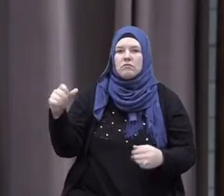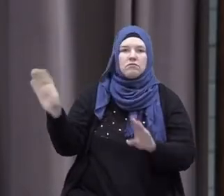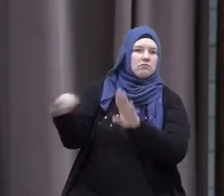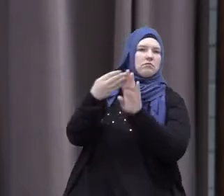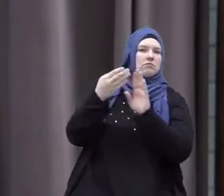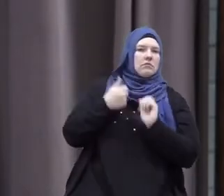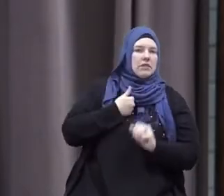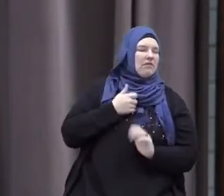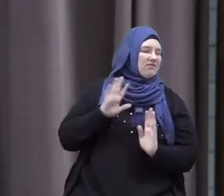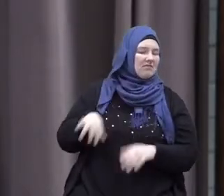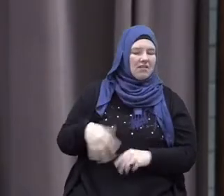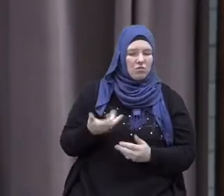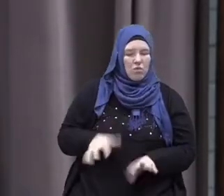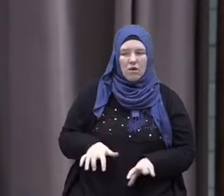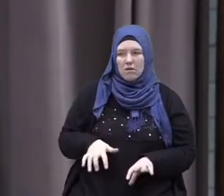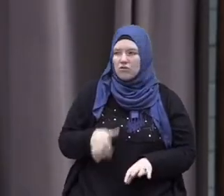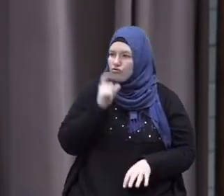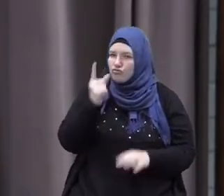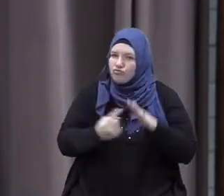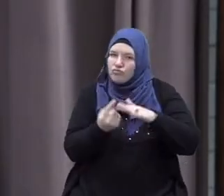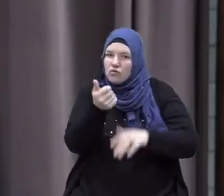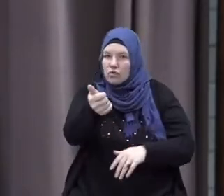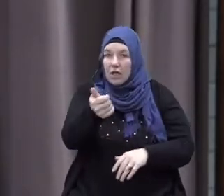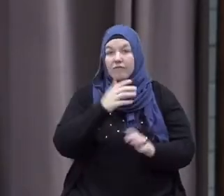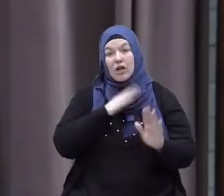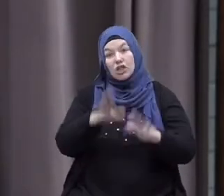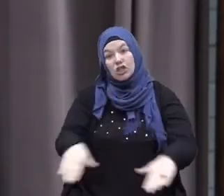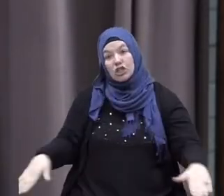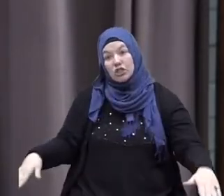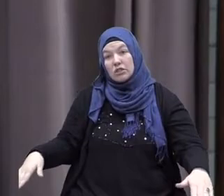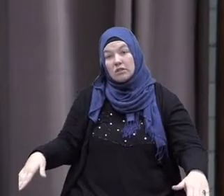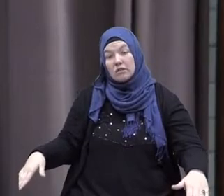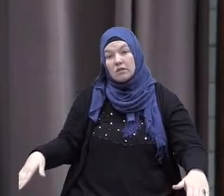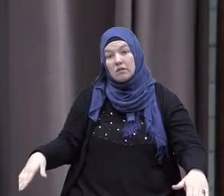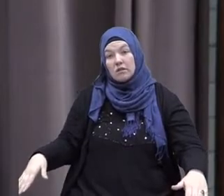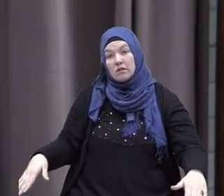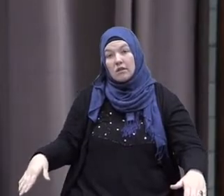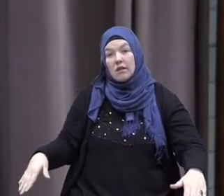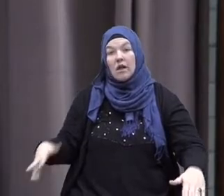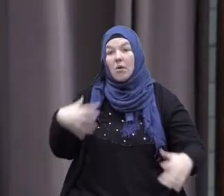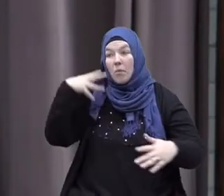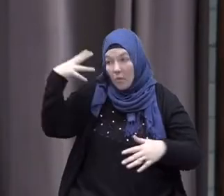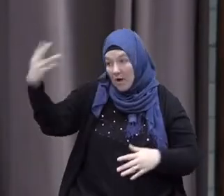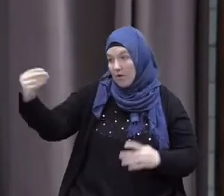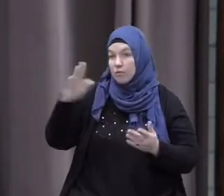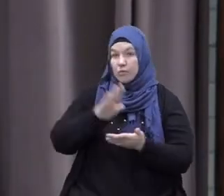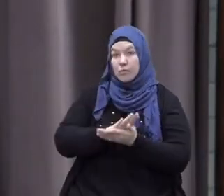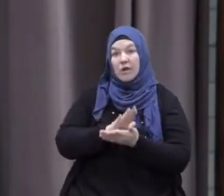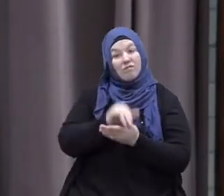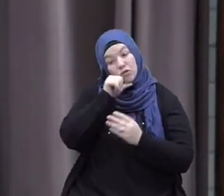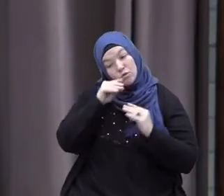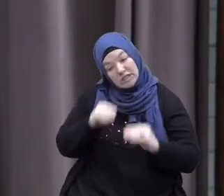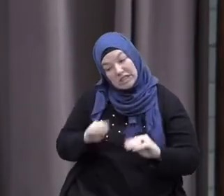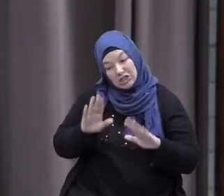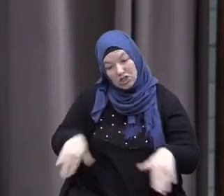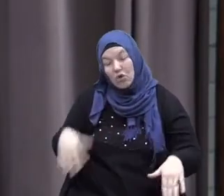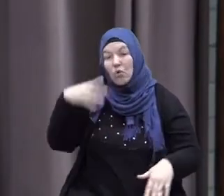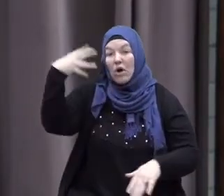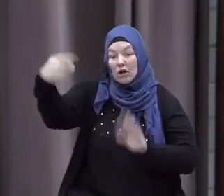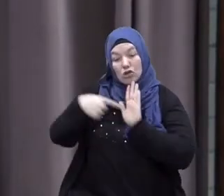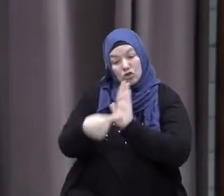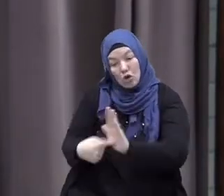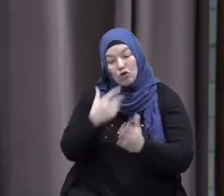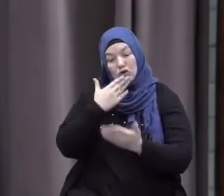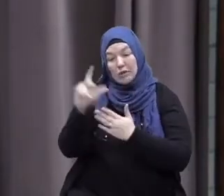should not close. We should not isolate ourselves. Our children will not isolate. So if we don't teach them to engage